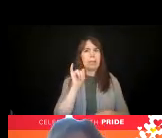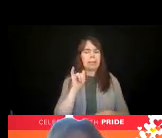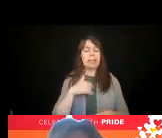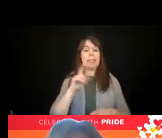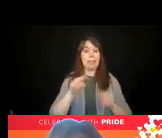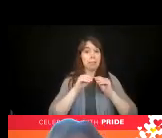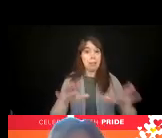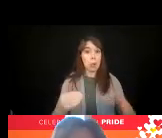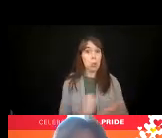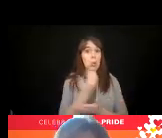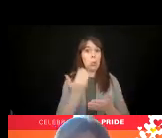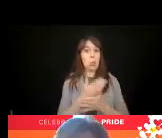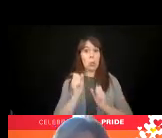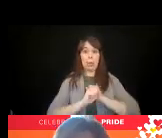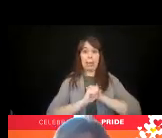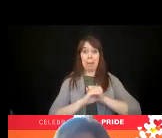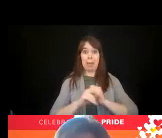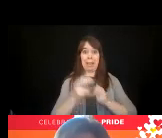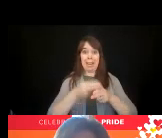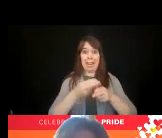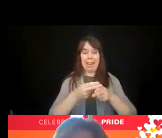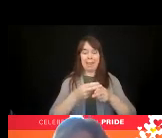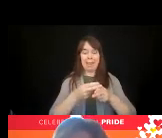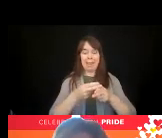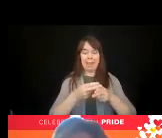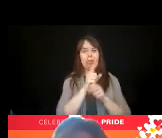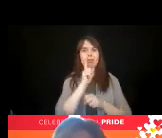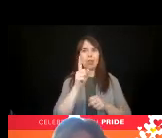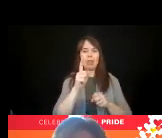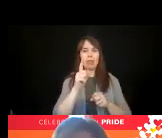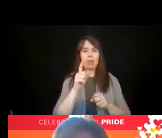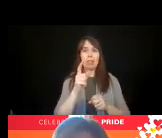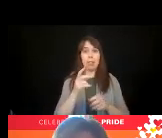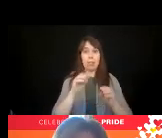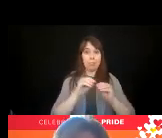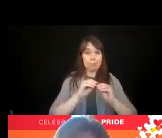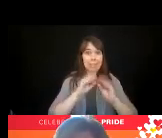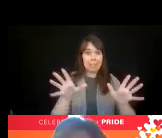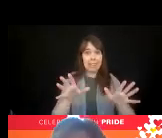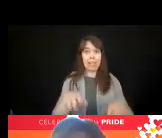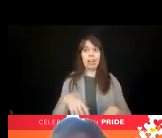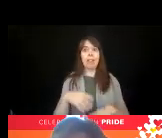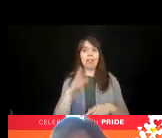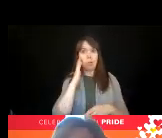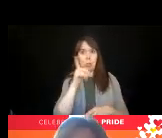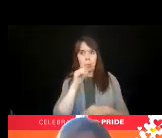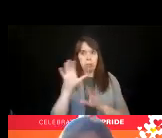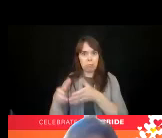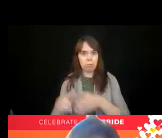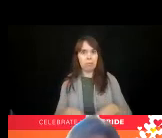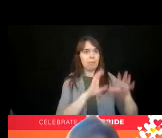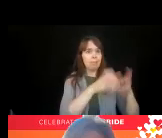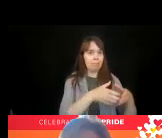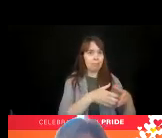new brand campaign, we needed to make sure the architecture was clear, crisp, and understood,